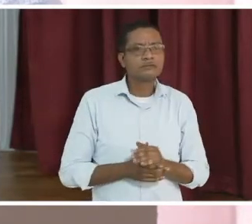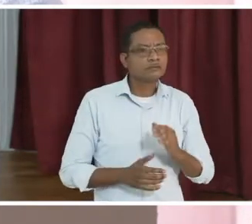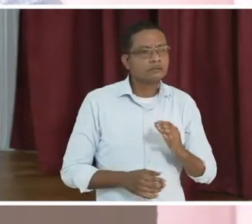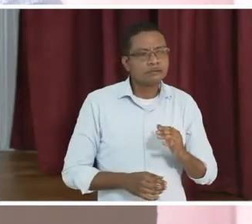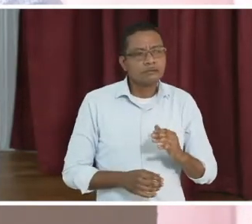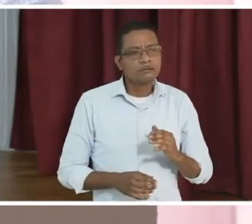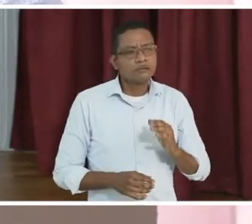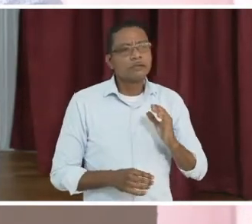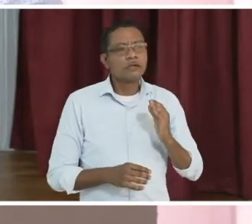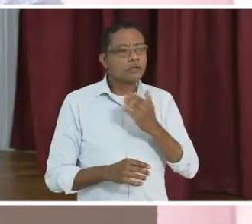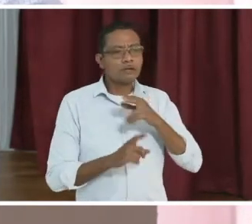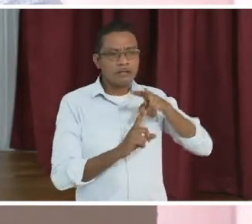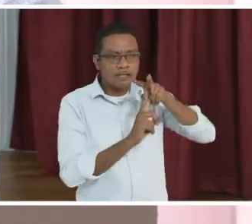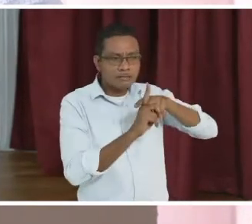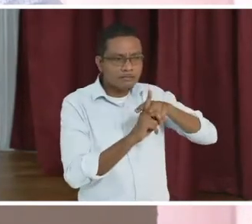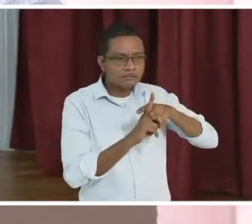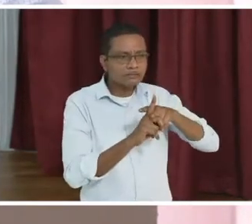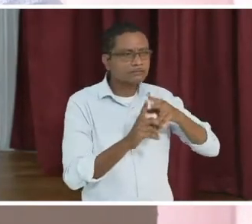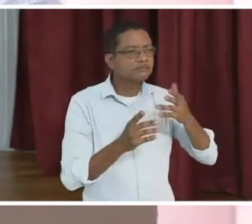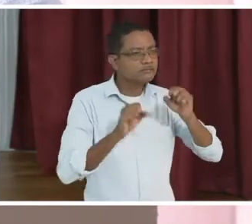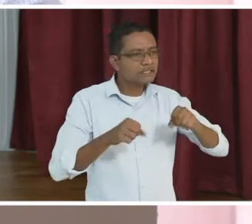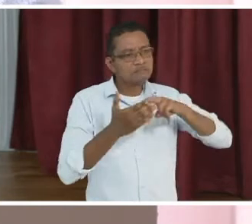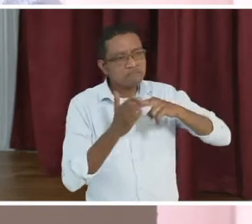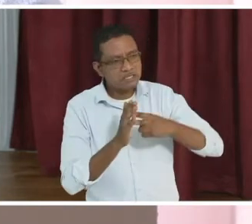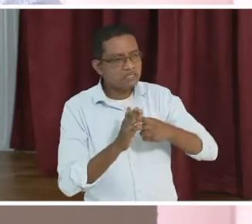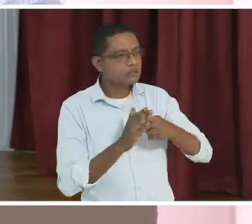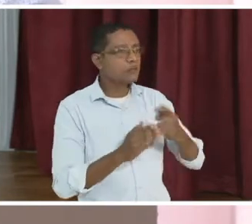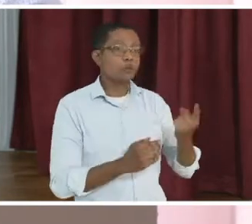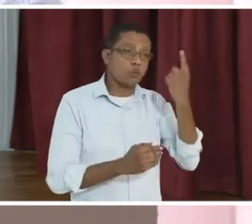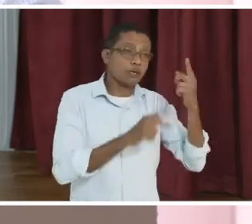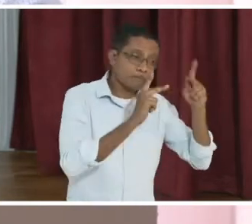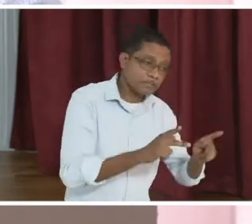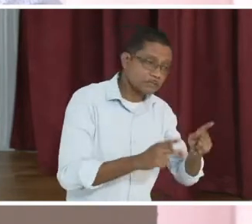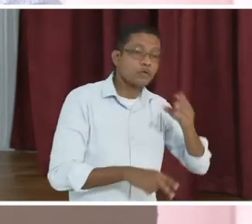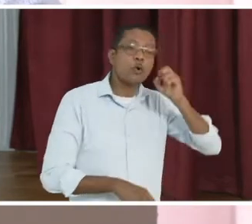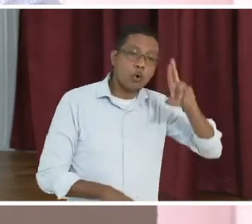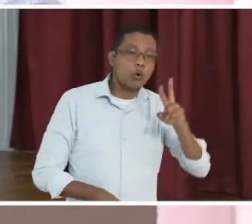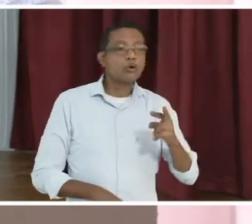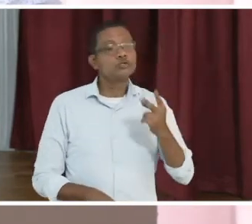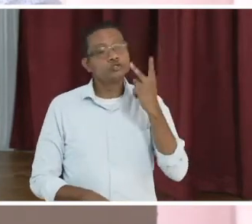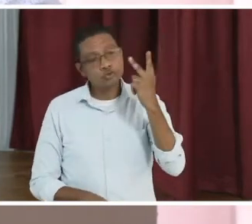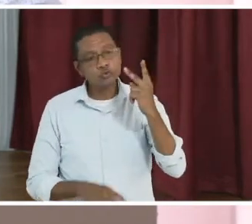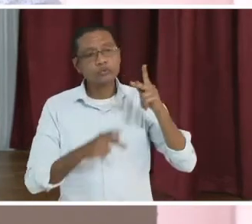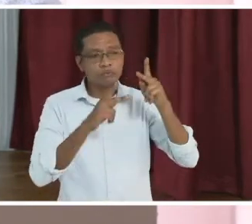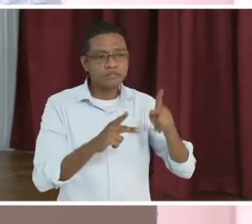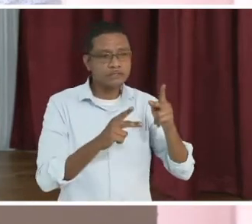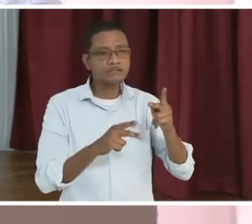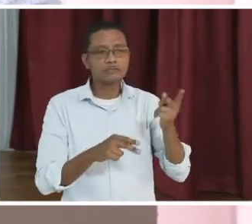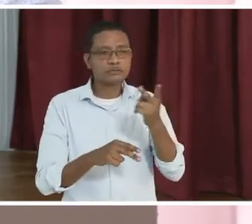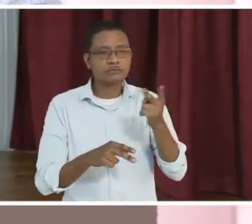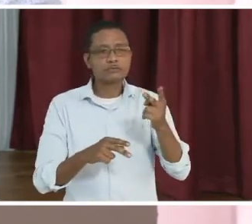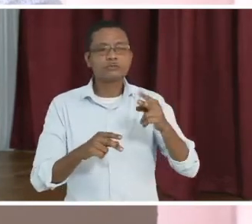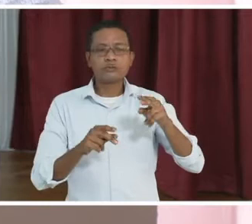singular, meaning one person, or jointly. Two persons can't use one application form, whether it's husband and wife, spouse, whatever the